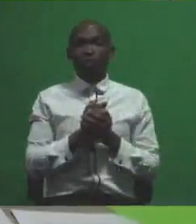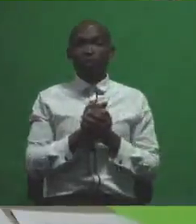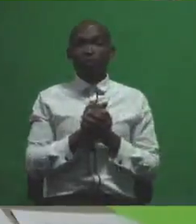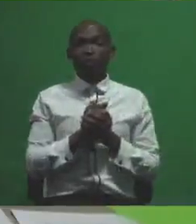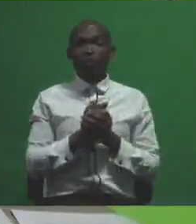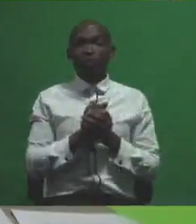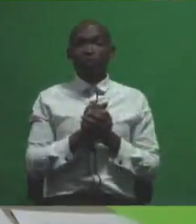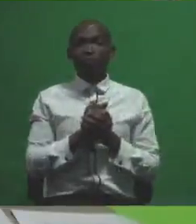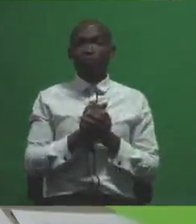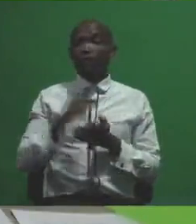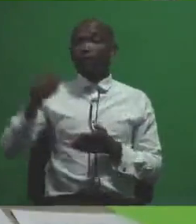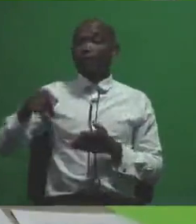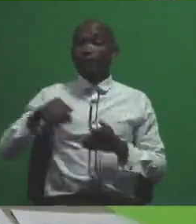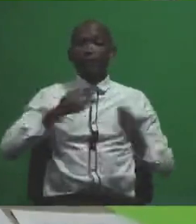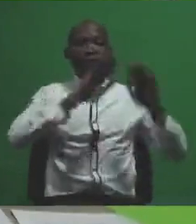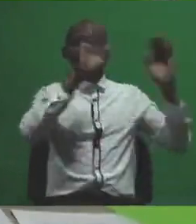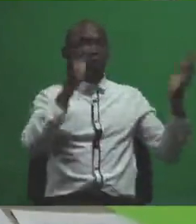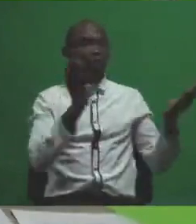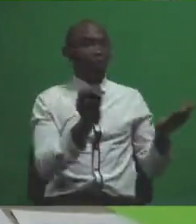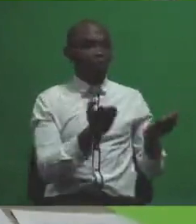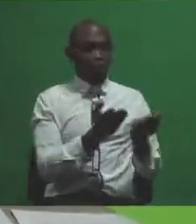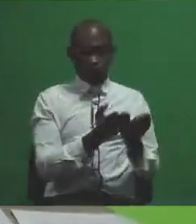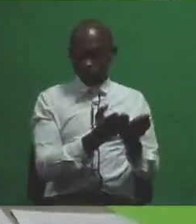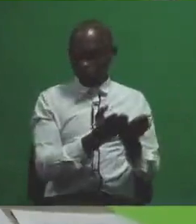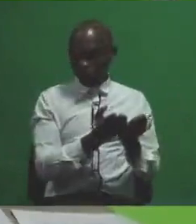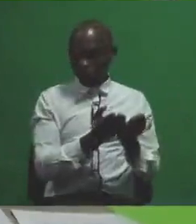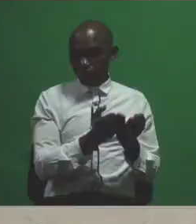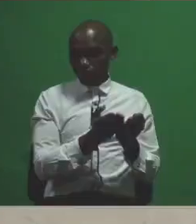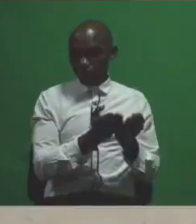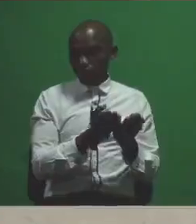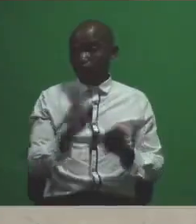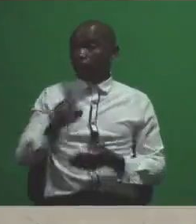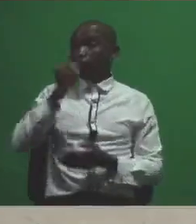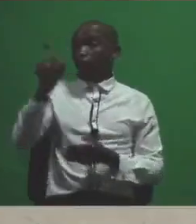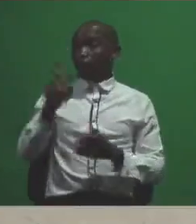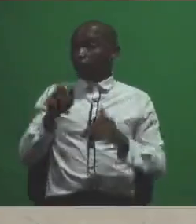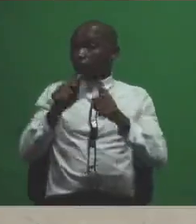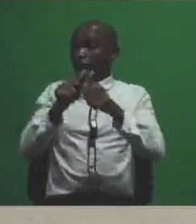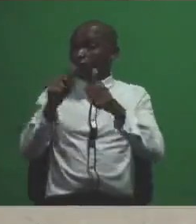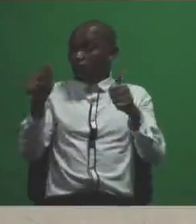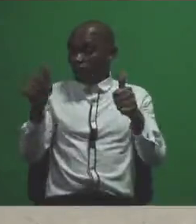Here in the world, if you are going to ask yourself,